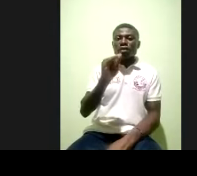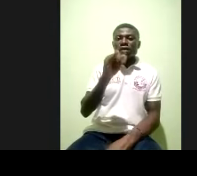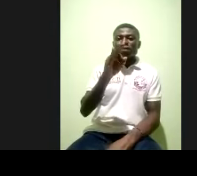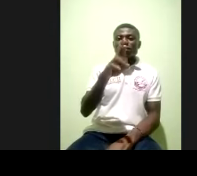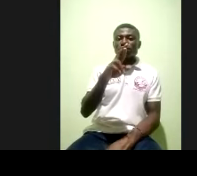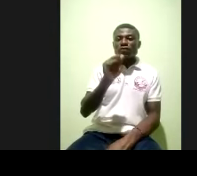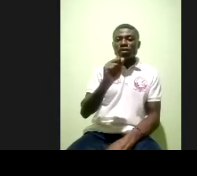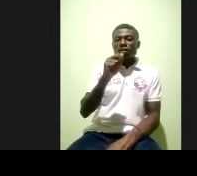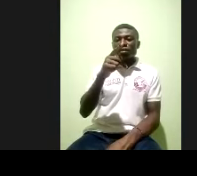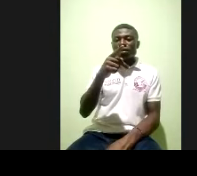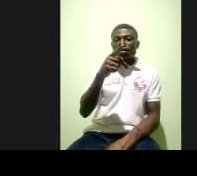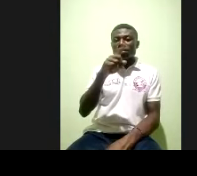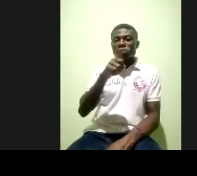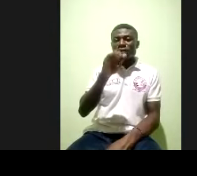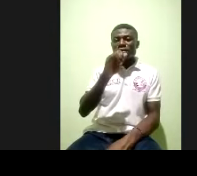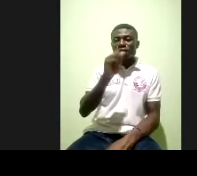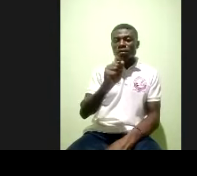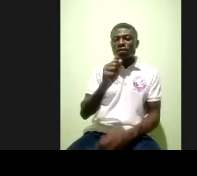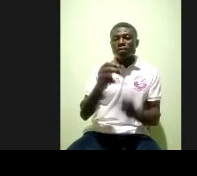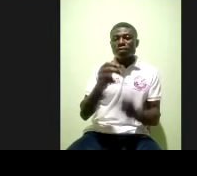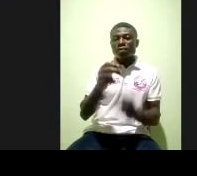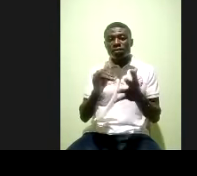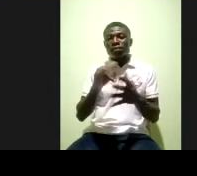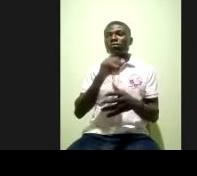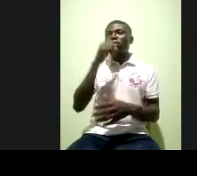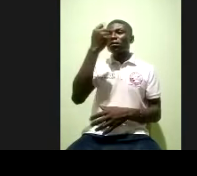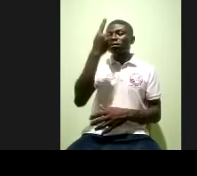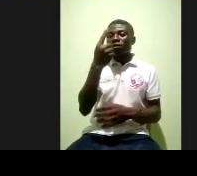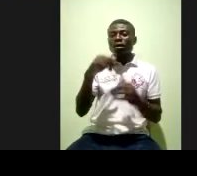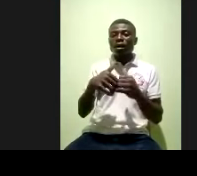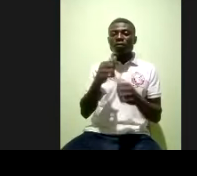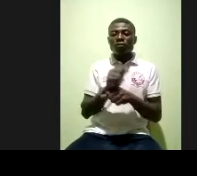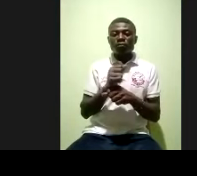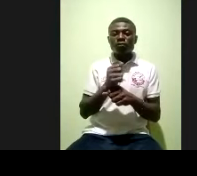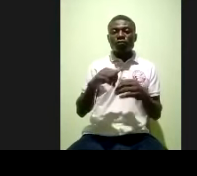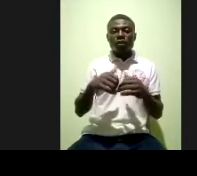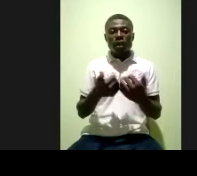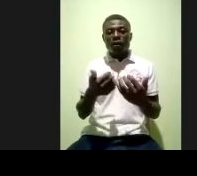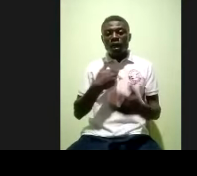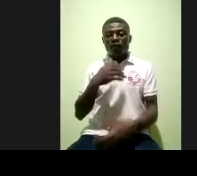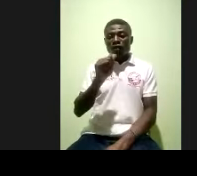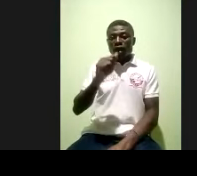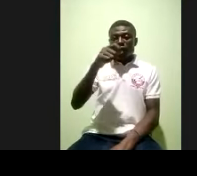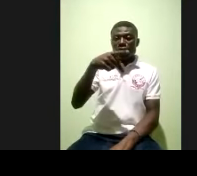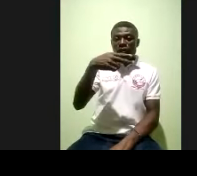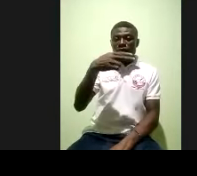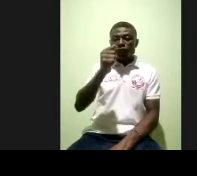limited ability, and a complete lack of understanding or comprehension could be aphasia. There